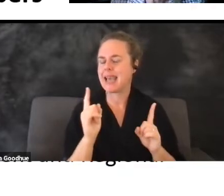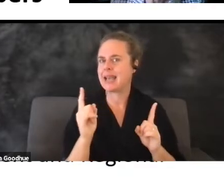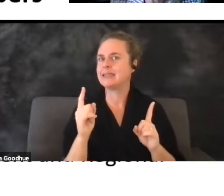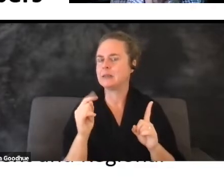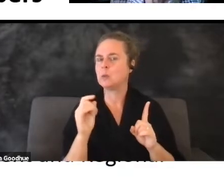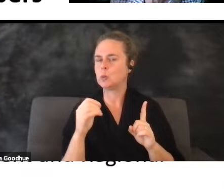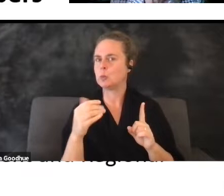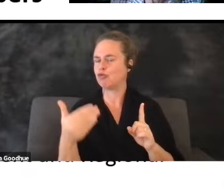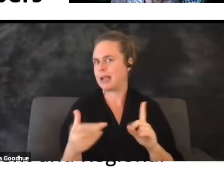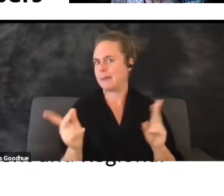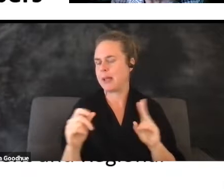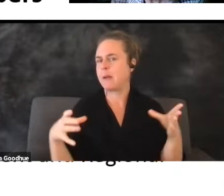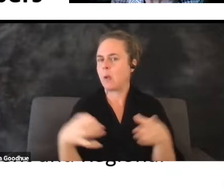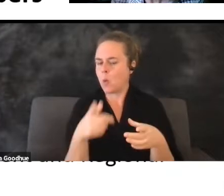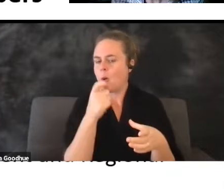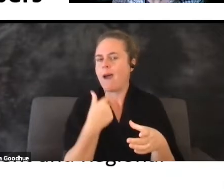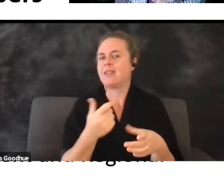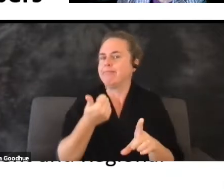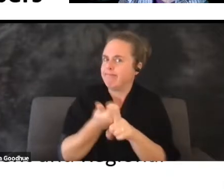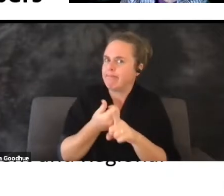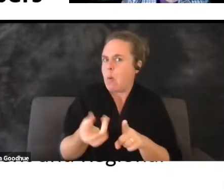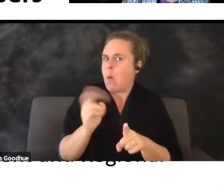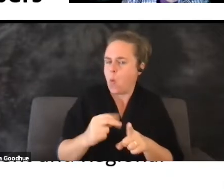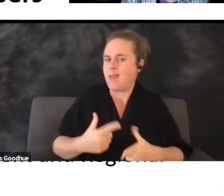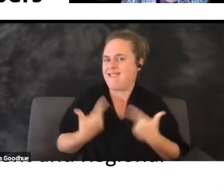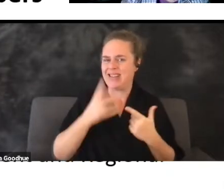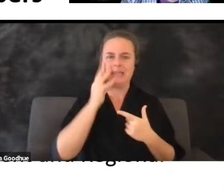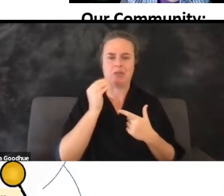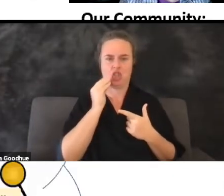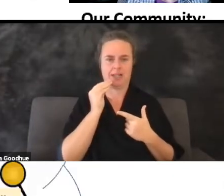with lived and living experience.